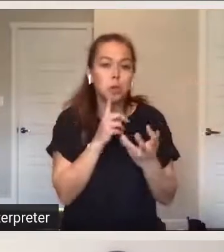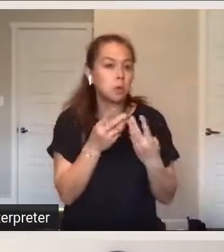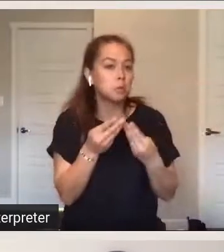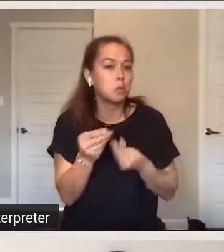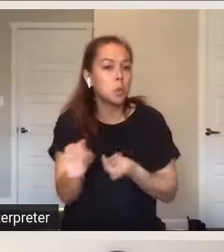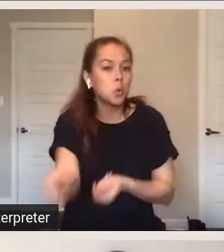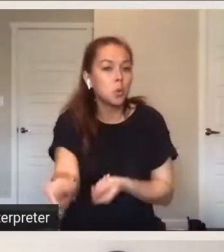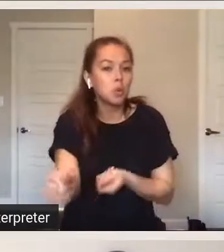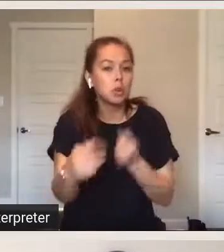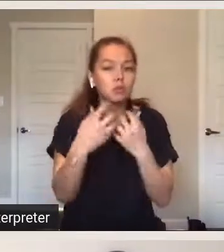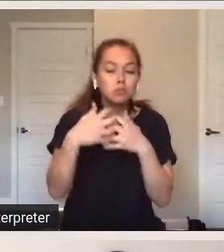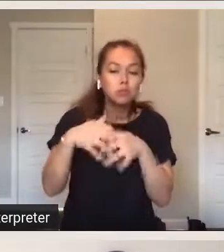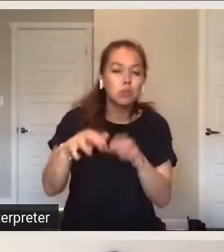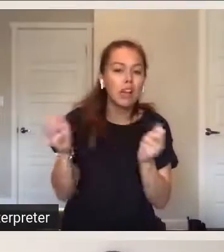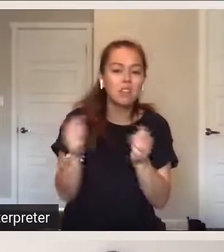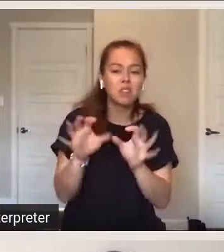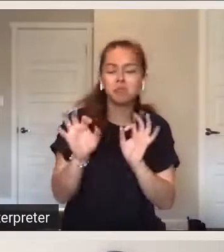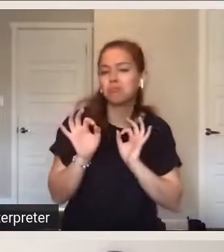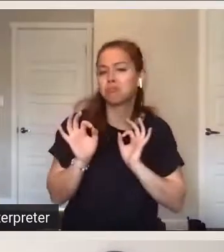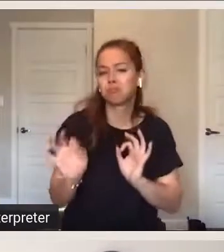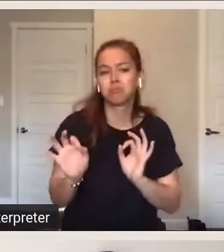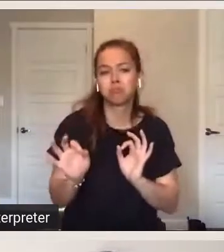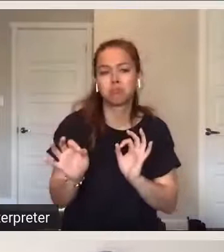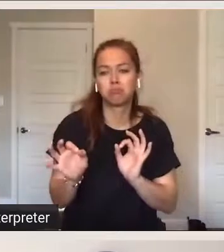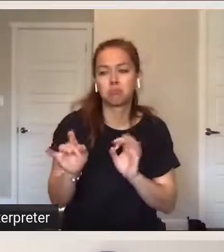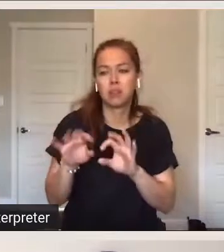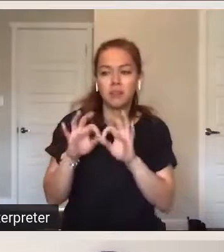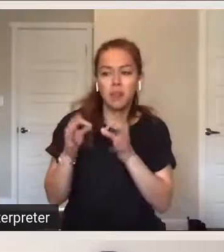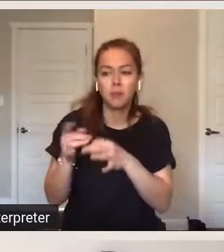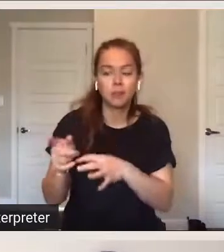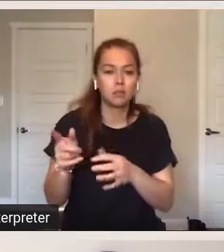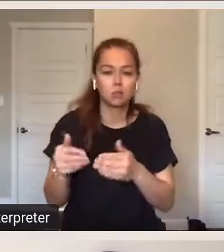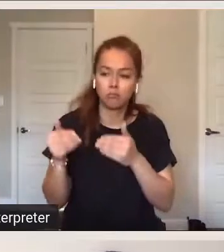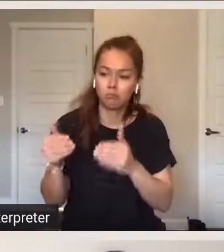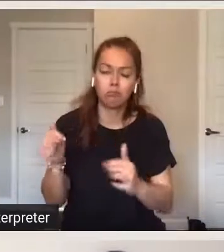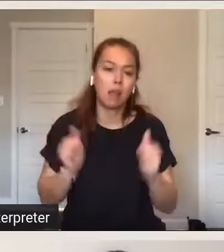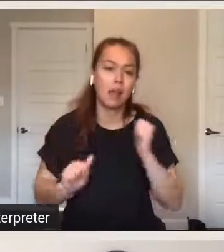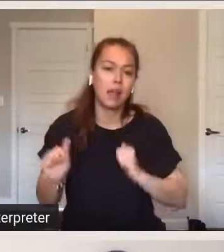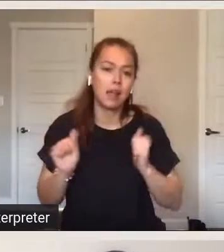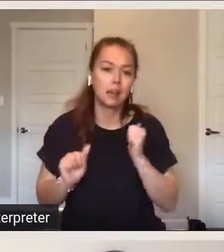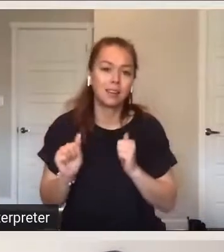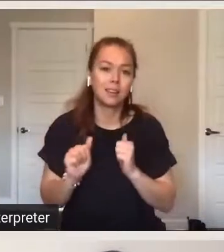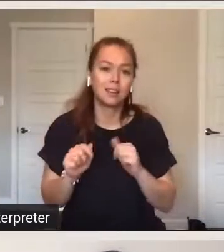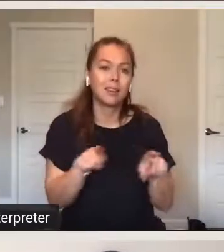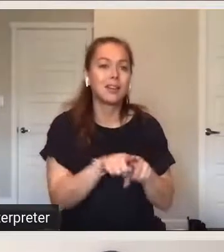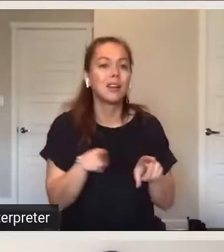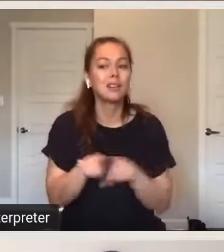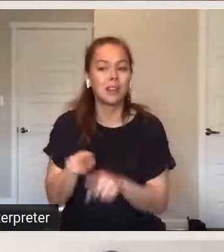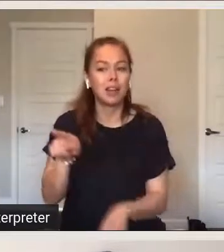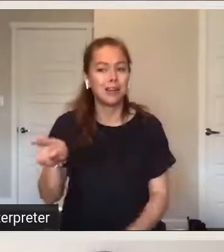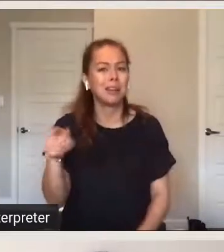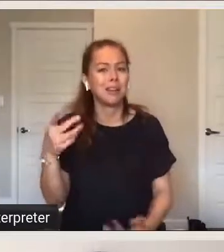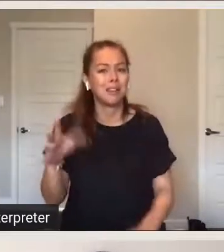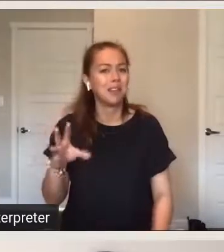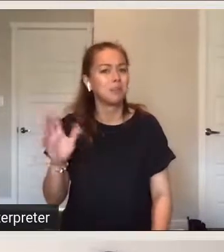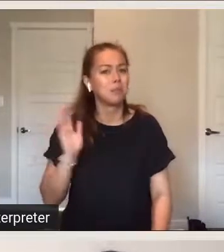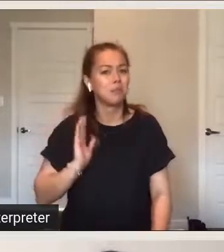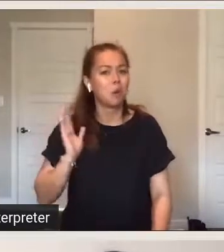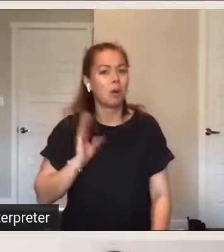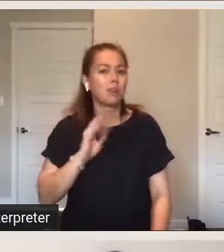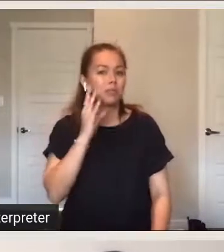process in just having the family act. It's like they've done it before. I know some of the family members actually